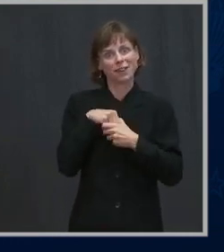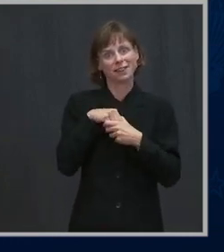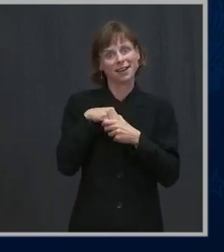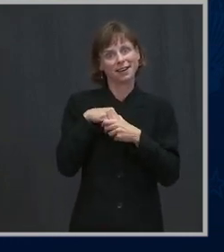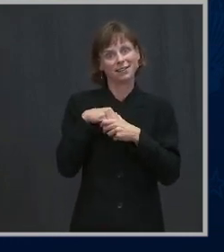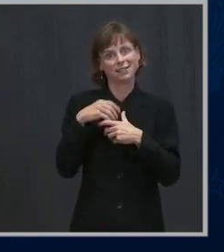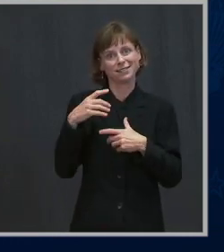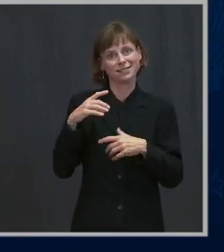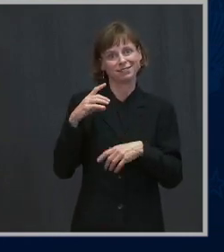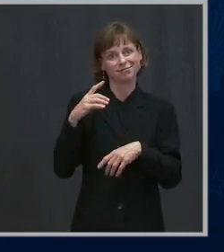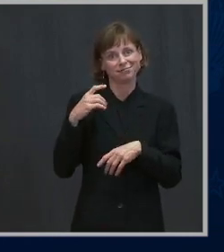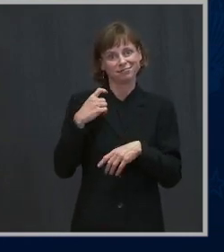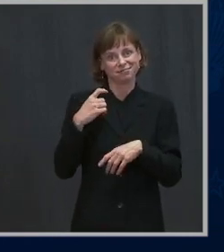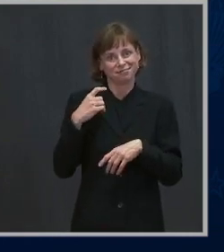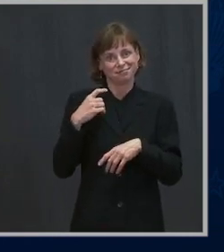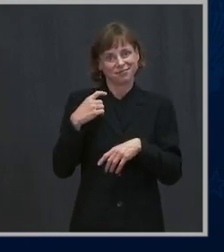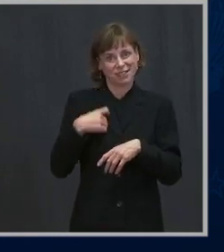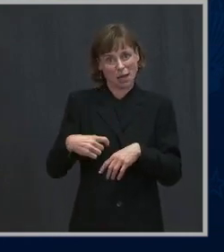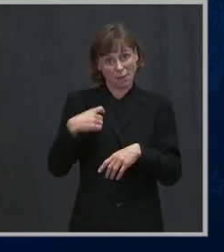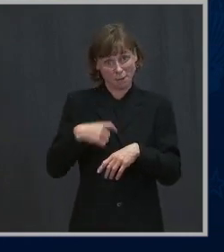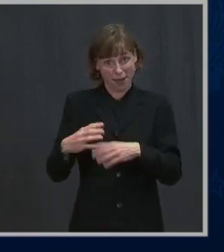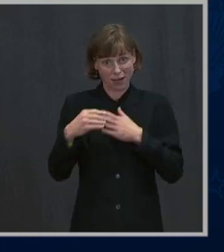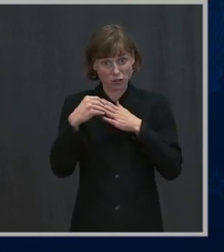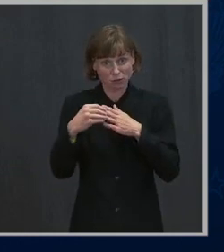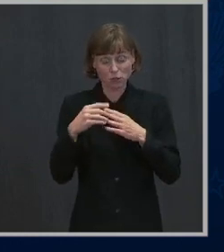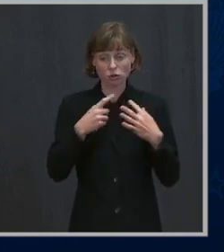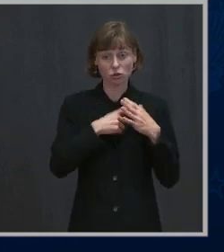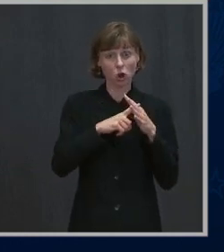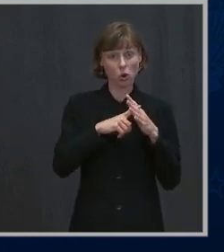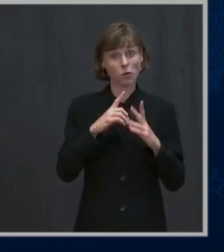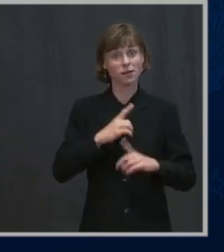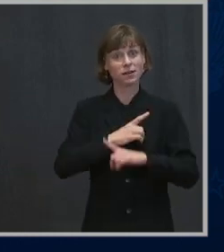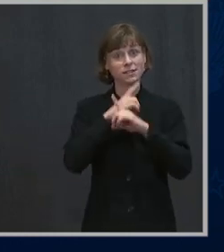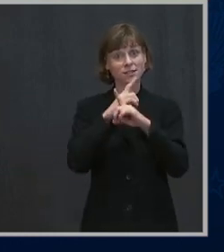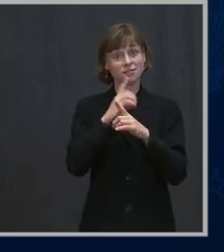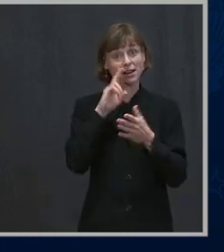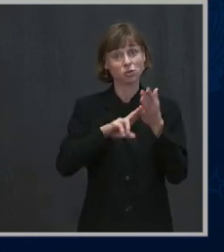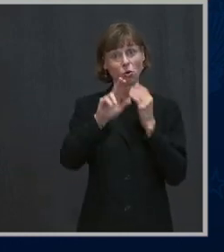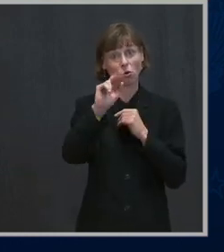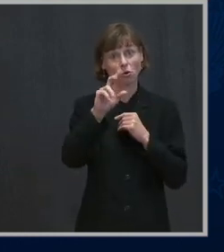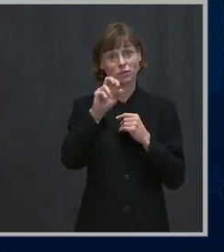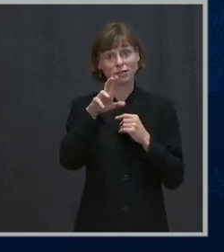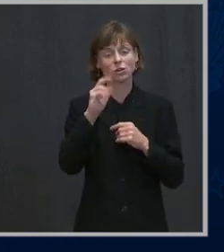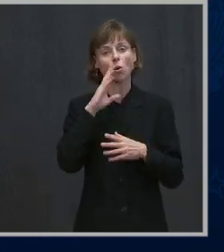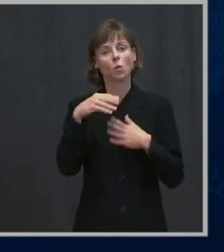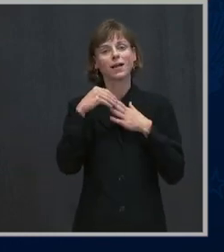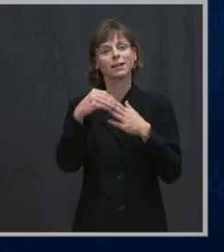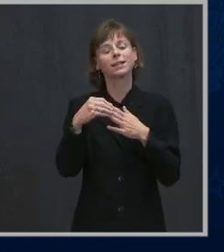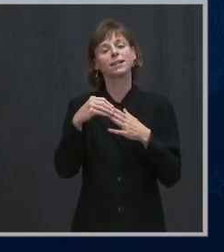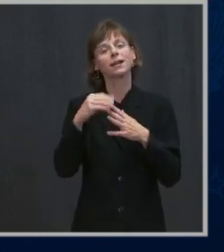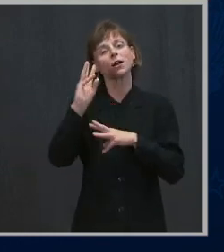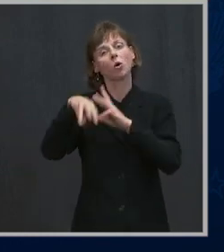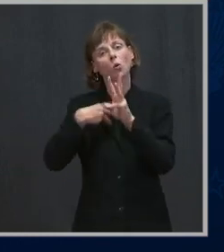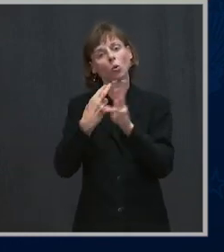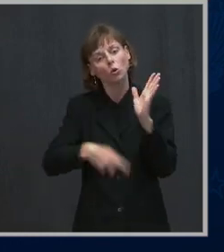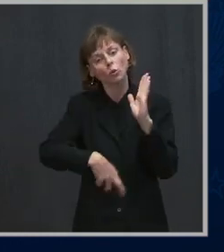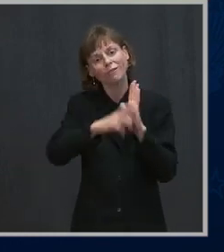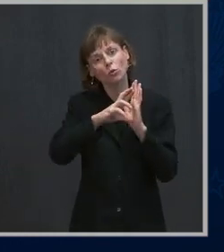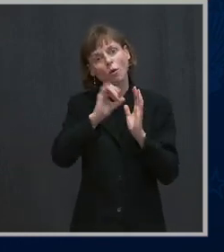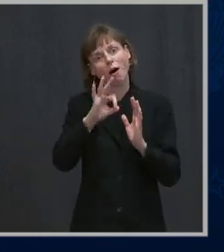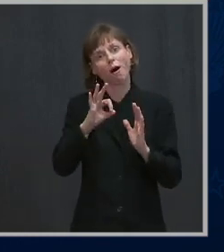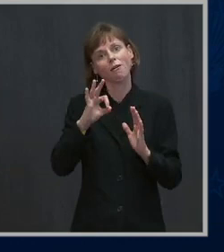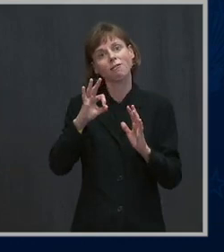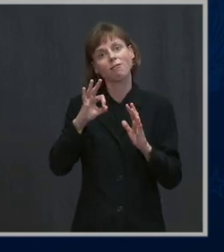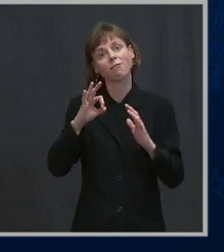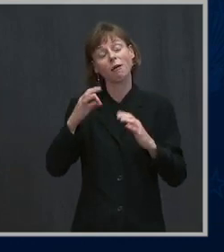begin sec defense secretary austin will be leading a global posture review of our forces